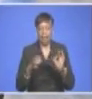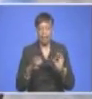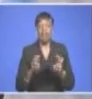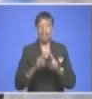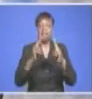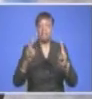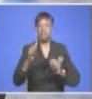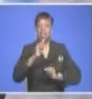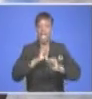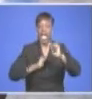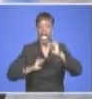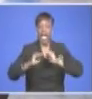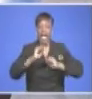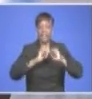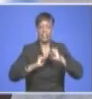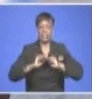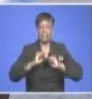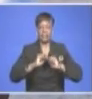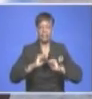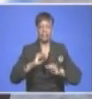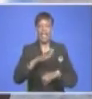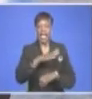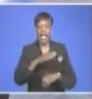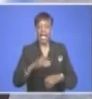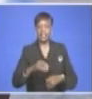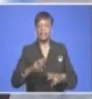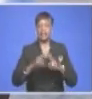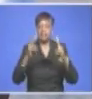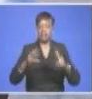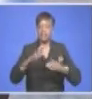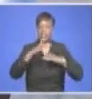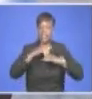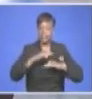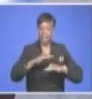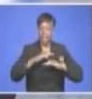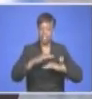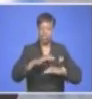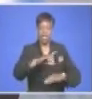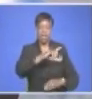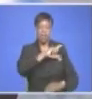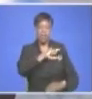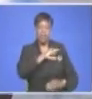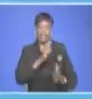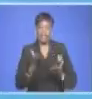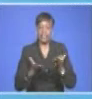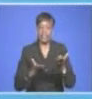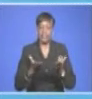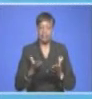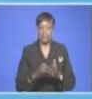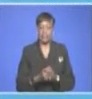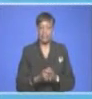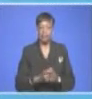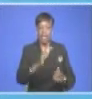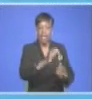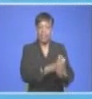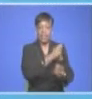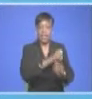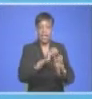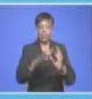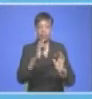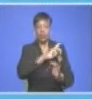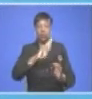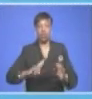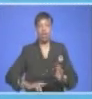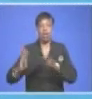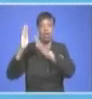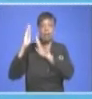very active police, very active, and of course, very satisfactory police services for the people of the Bahamas. The talents of the Royal Bahamas Police